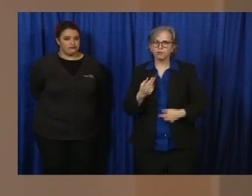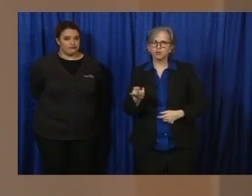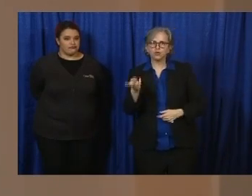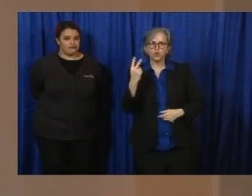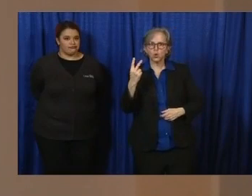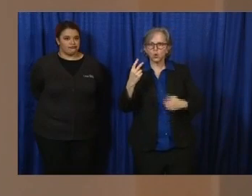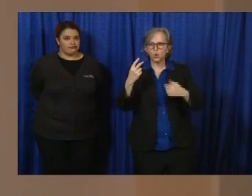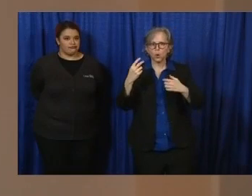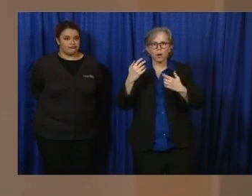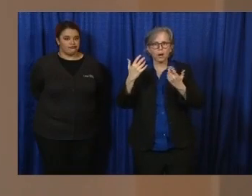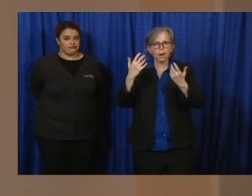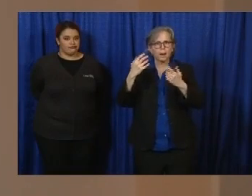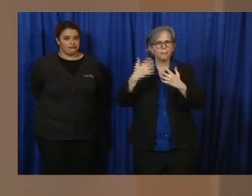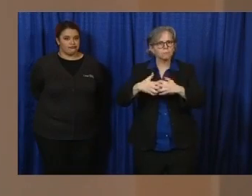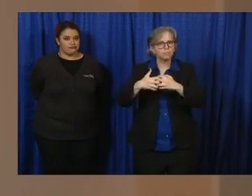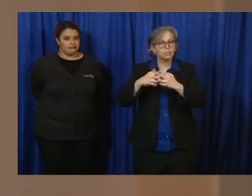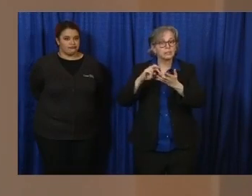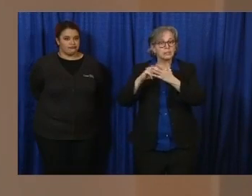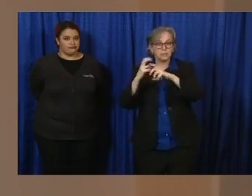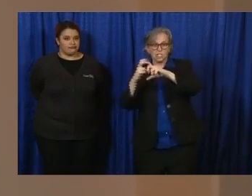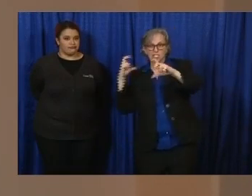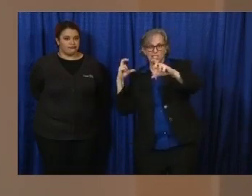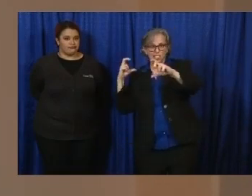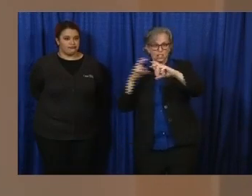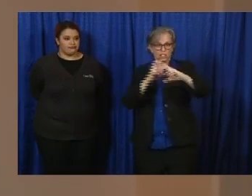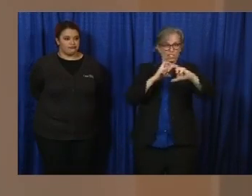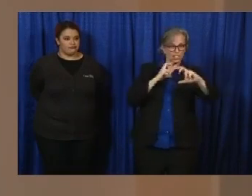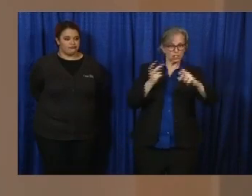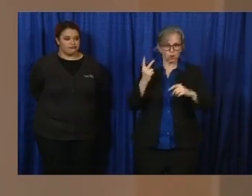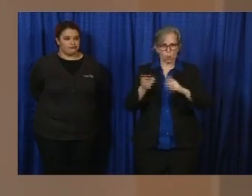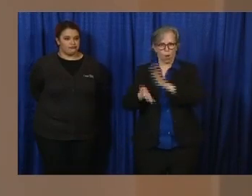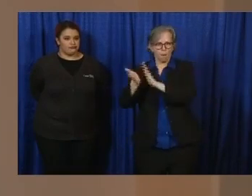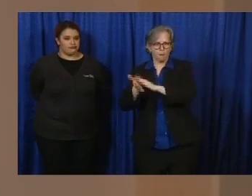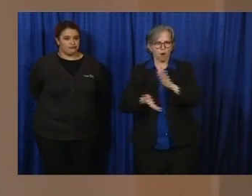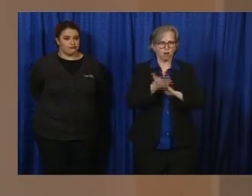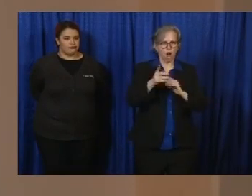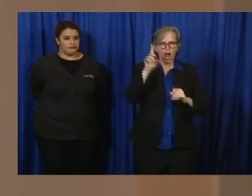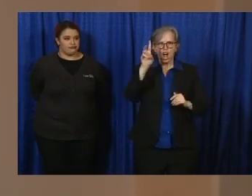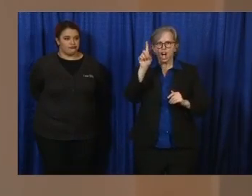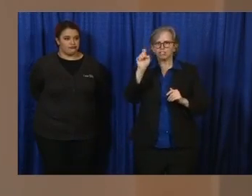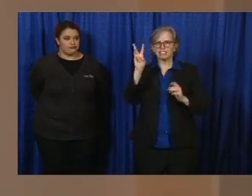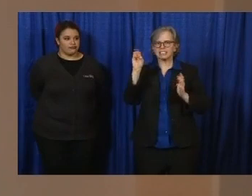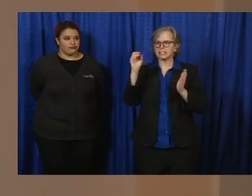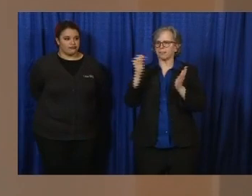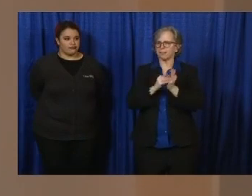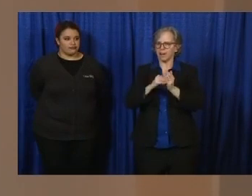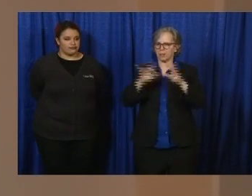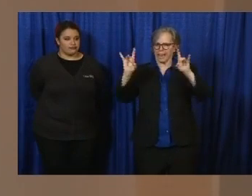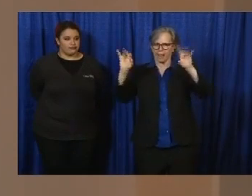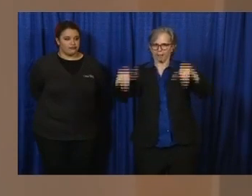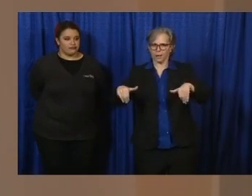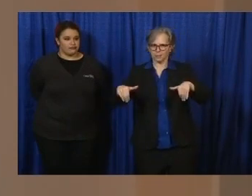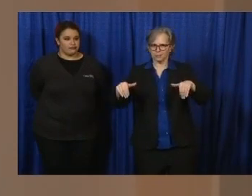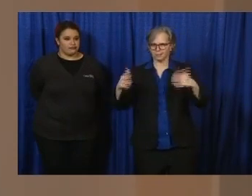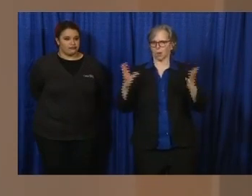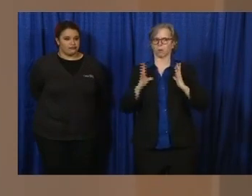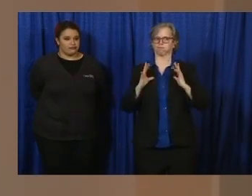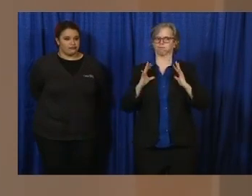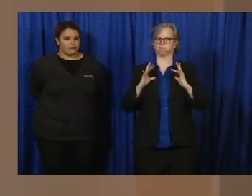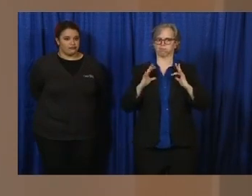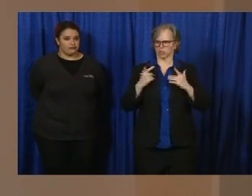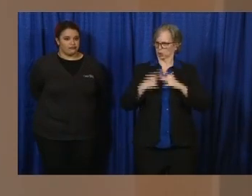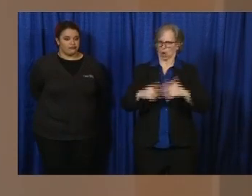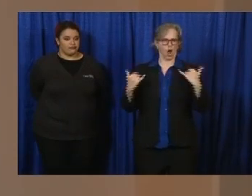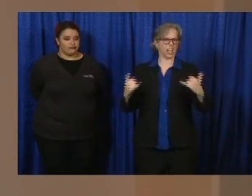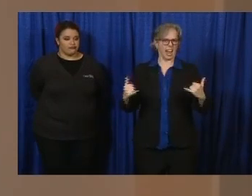do 160,000, but that's not going to happen immediately. They're going to ramp up to that. There's a supply chain of both getting those